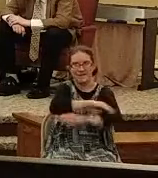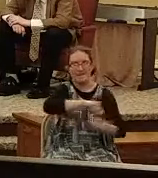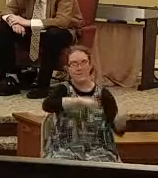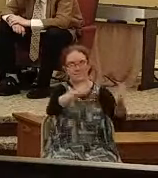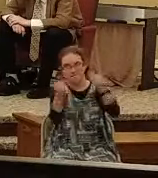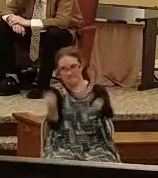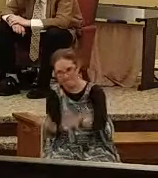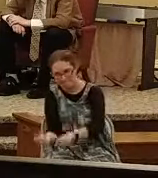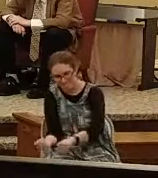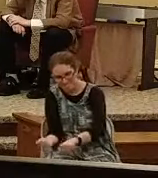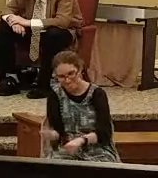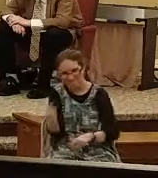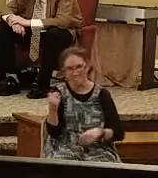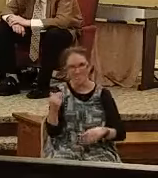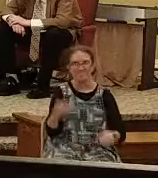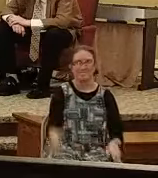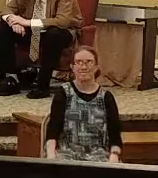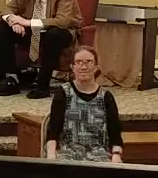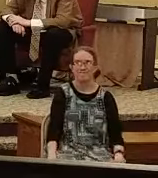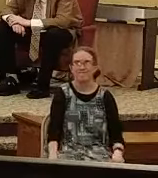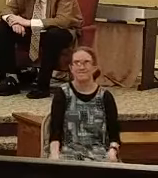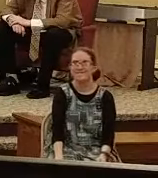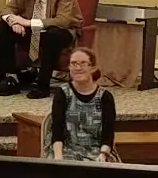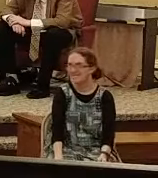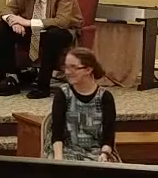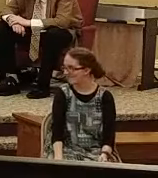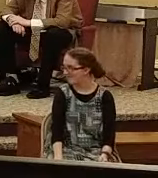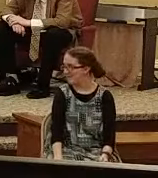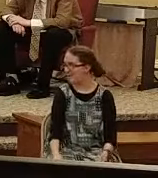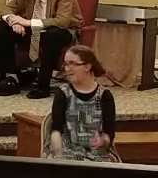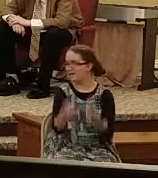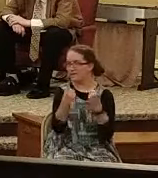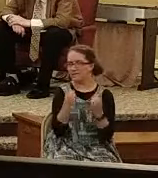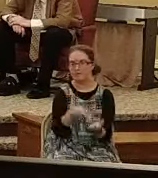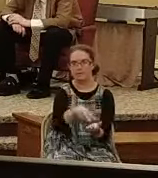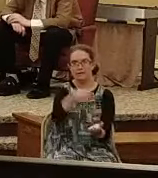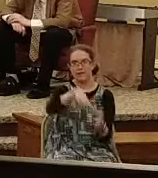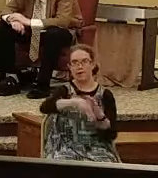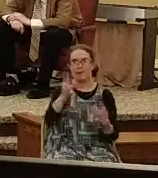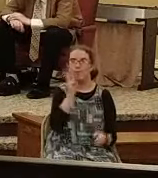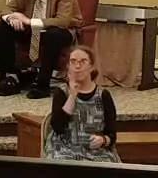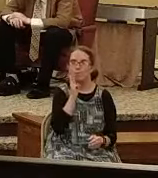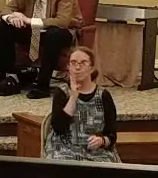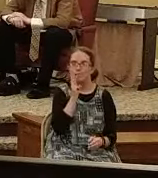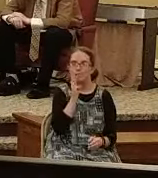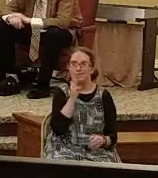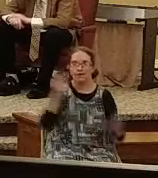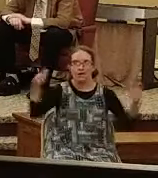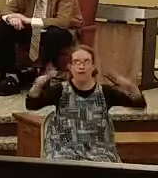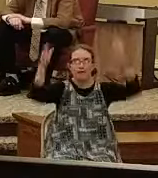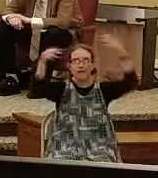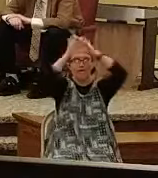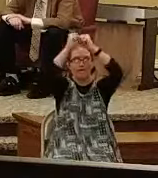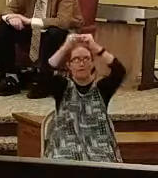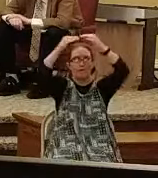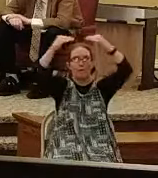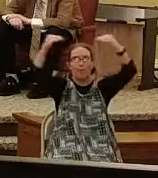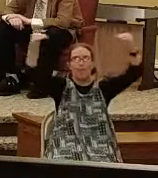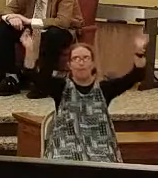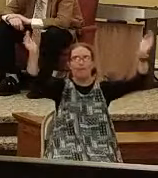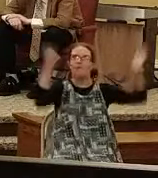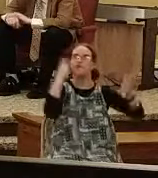baptize yourself. Amen. So when he came up straightway out of the water, and lo, the heavens were opened unto him, and